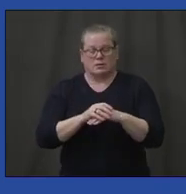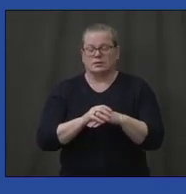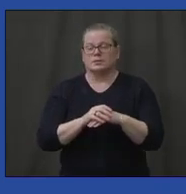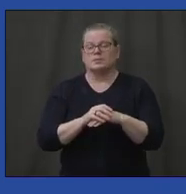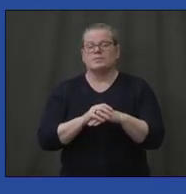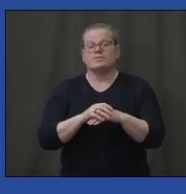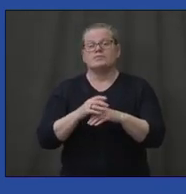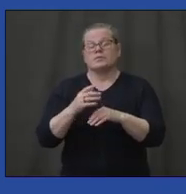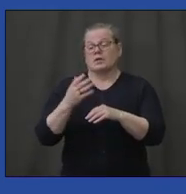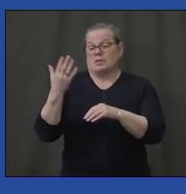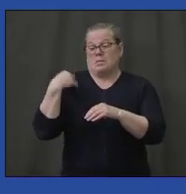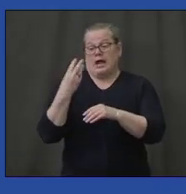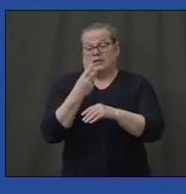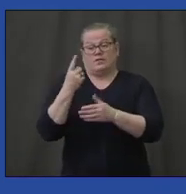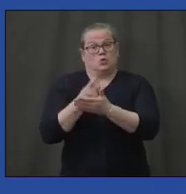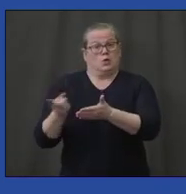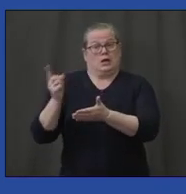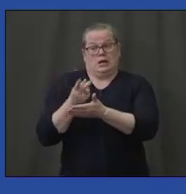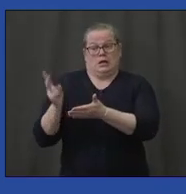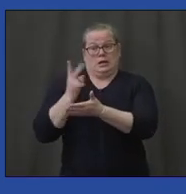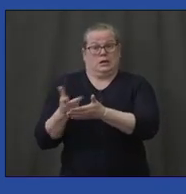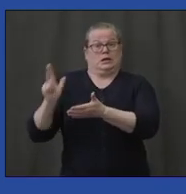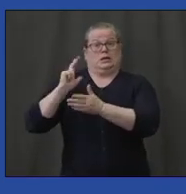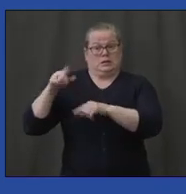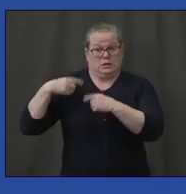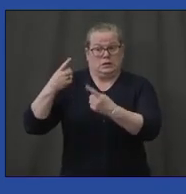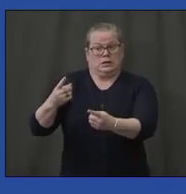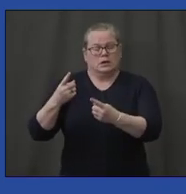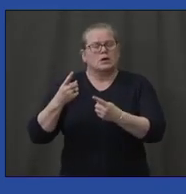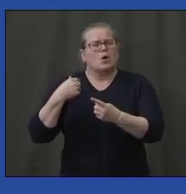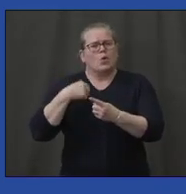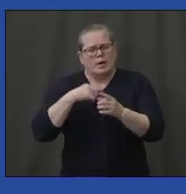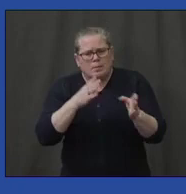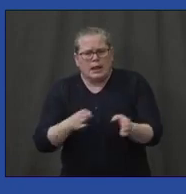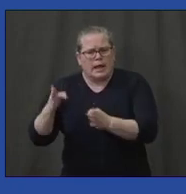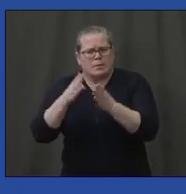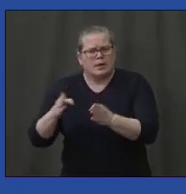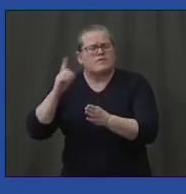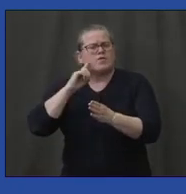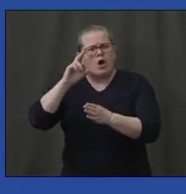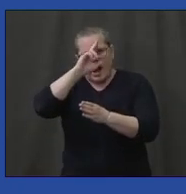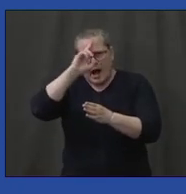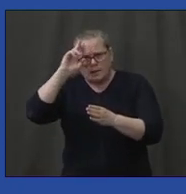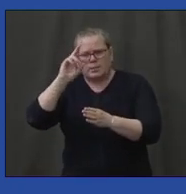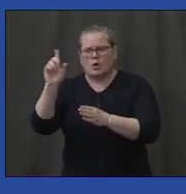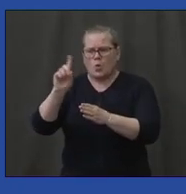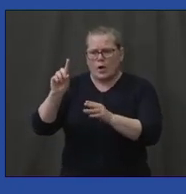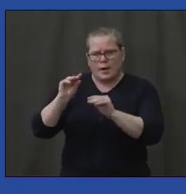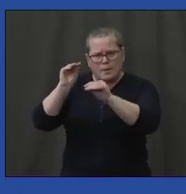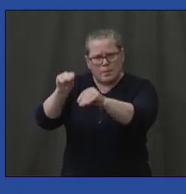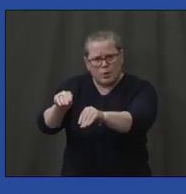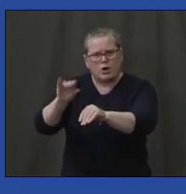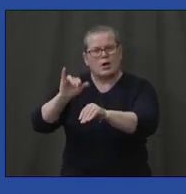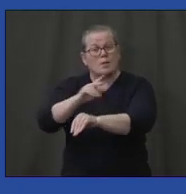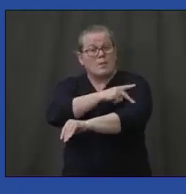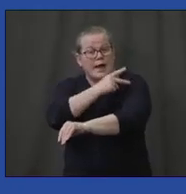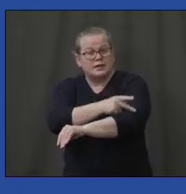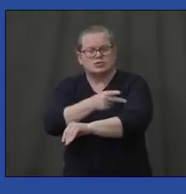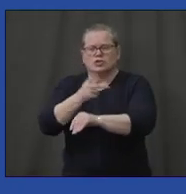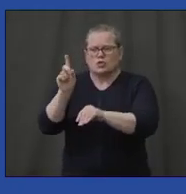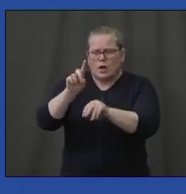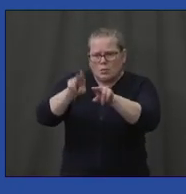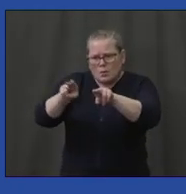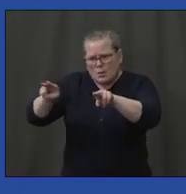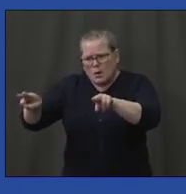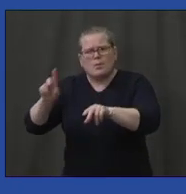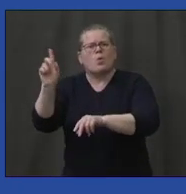terms of hospital space, what we're doing in terms of staff, two places where we have a fair amount of control, and what we're doing in terms of